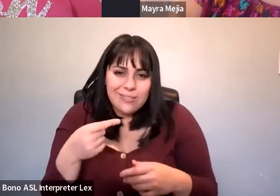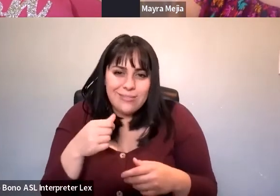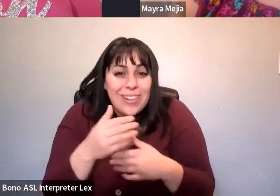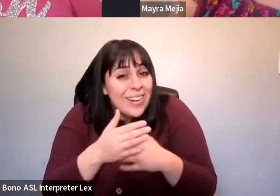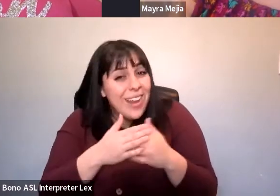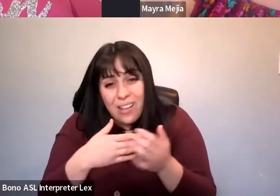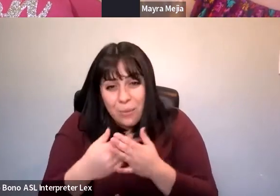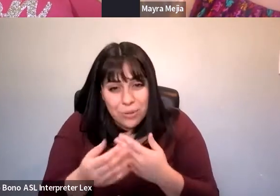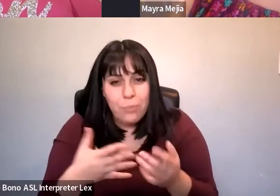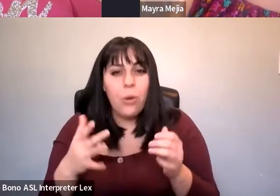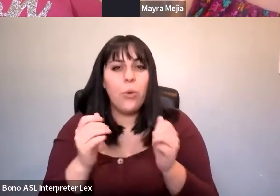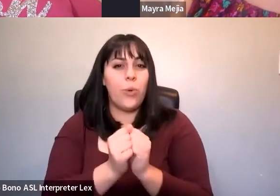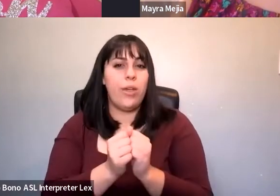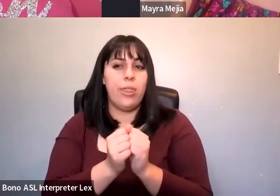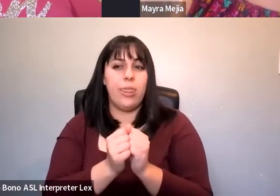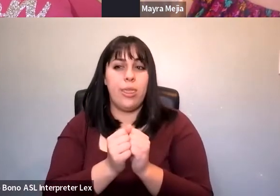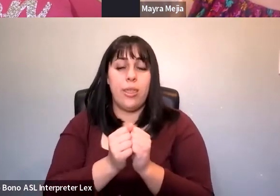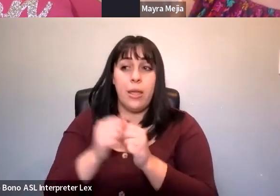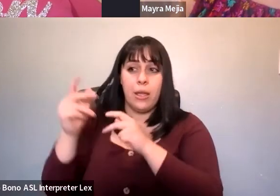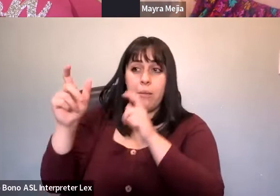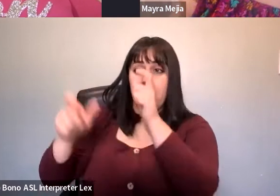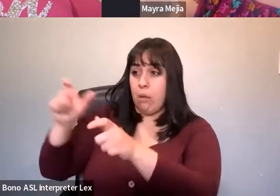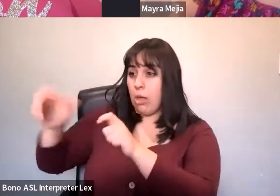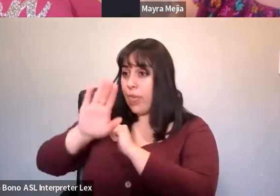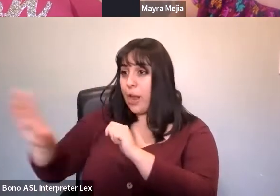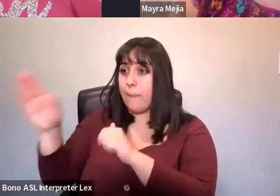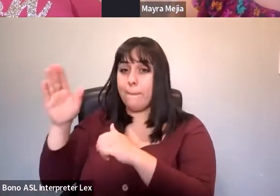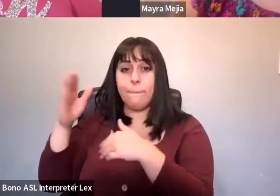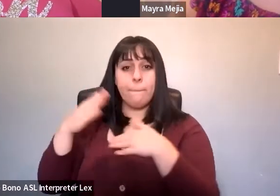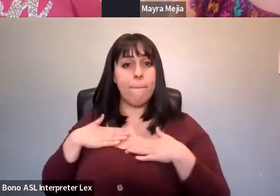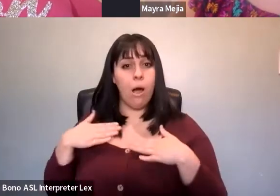bodies that don't look a certain way, and it's just like,